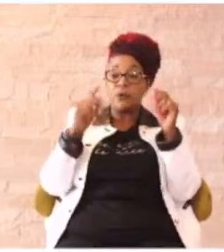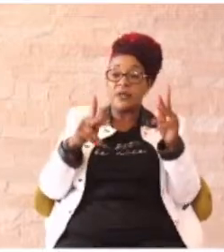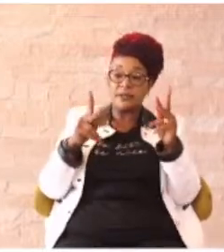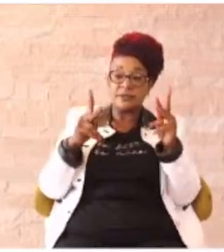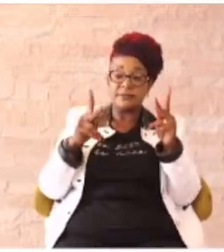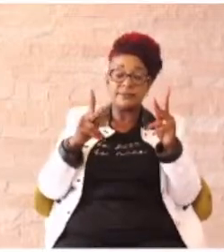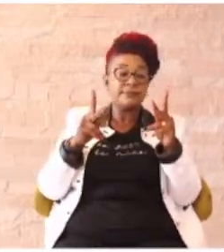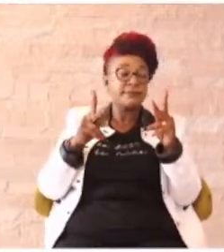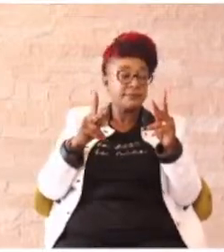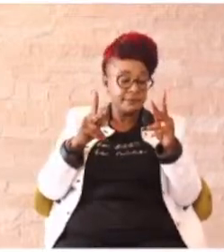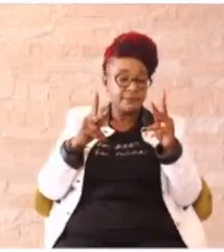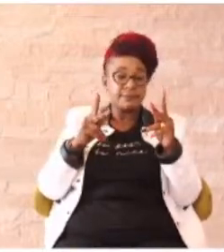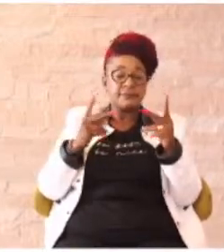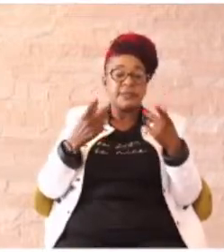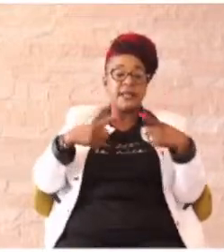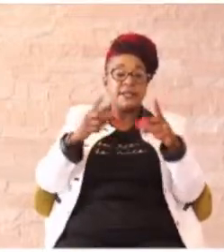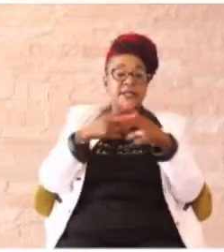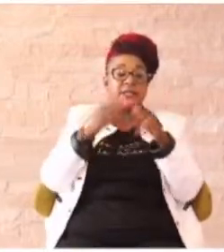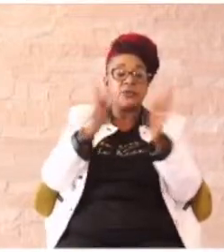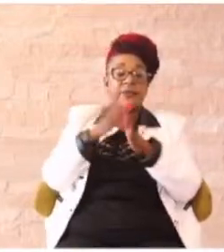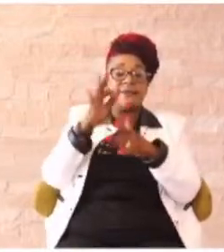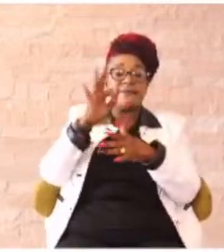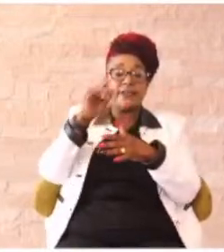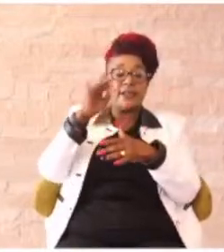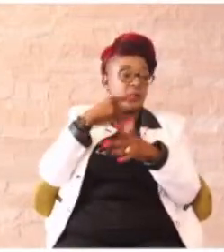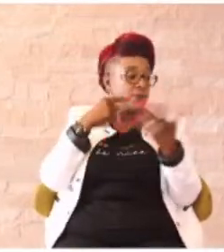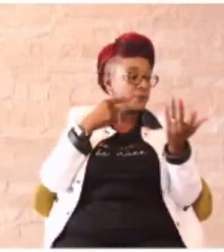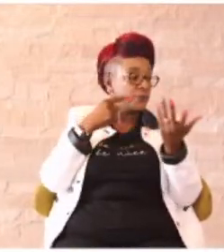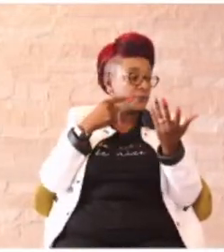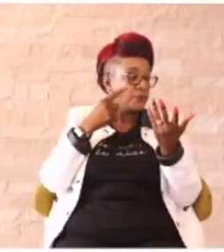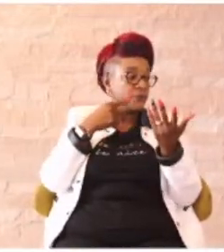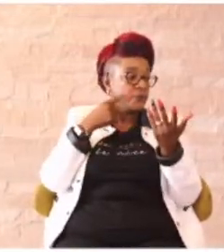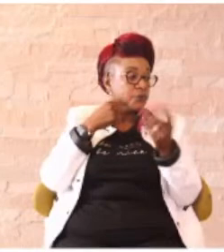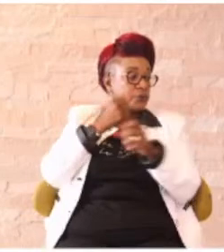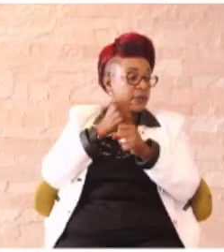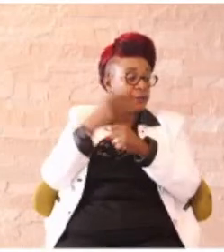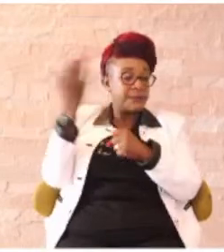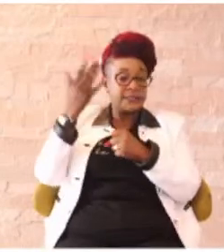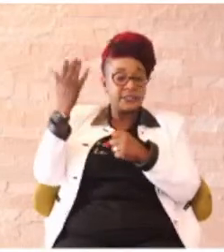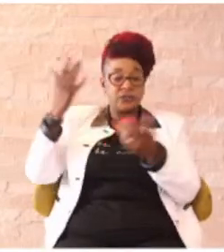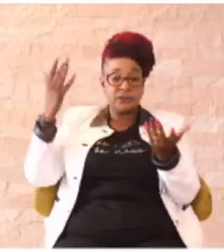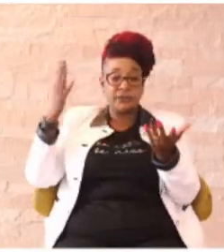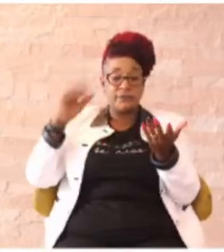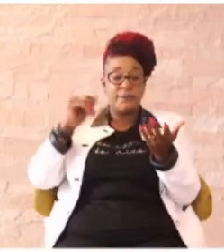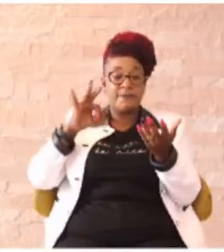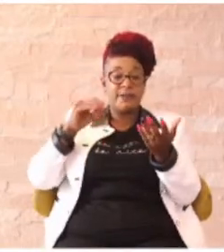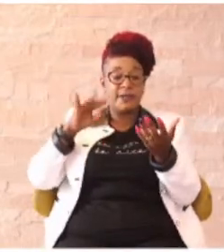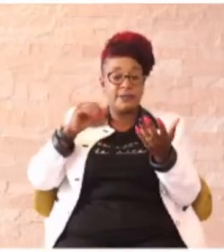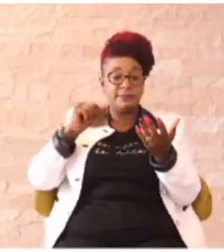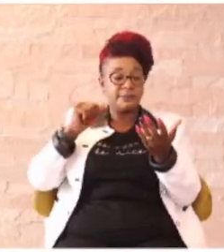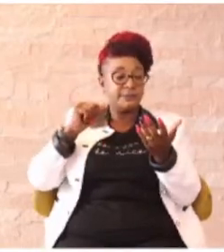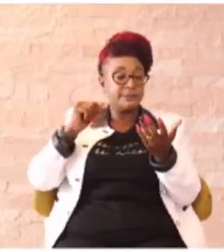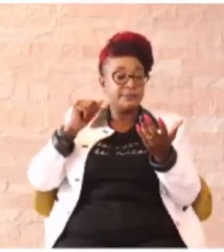All right, so let's start with FIDA. Who from FIDA is doing the presentation?